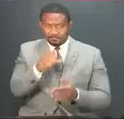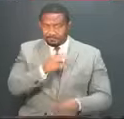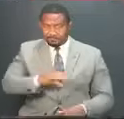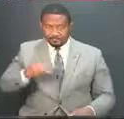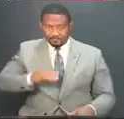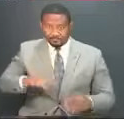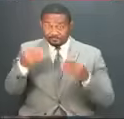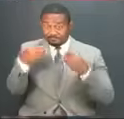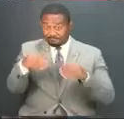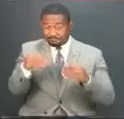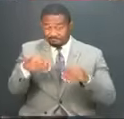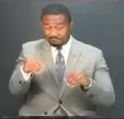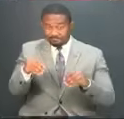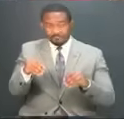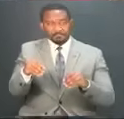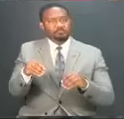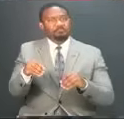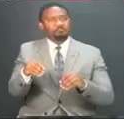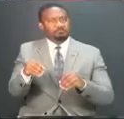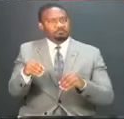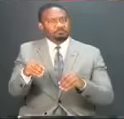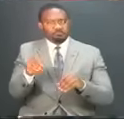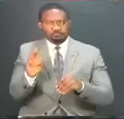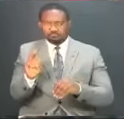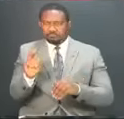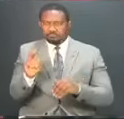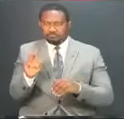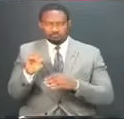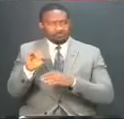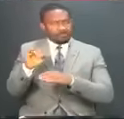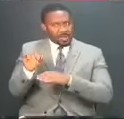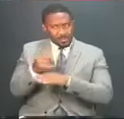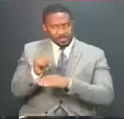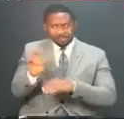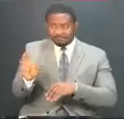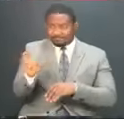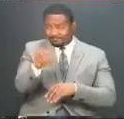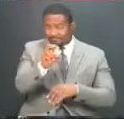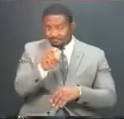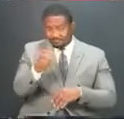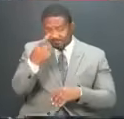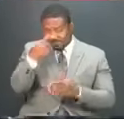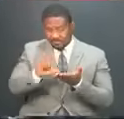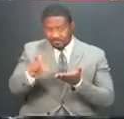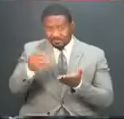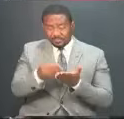Trade, Industry and Tourism on the allocation of the sum of